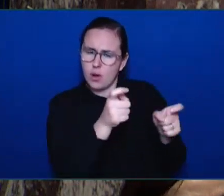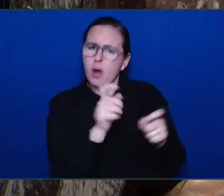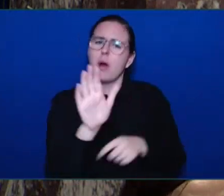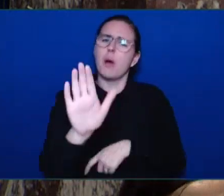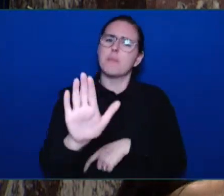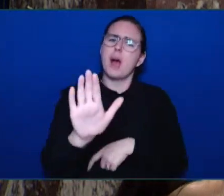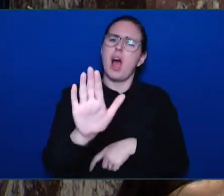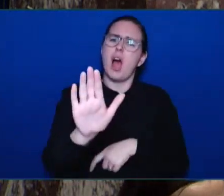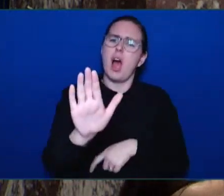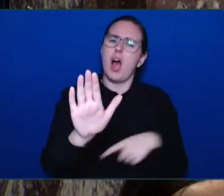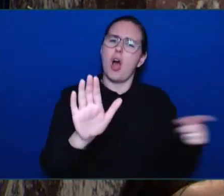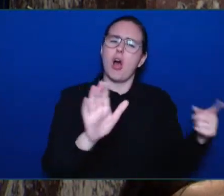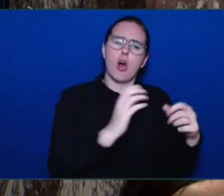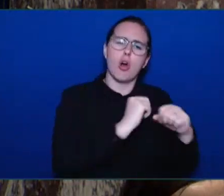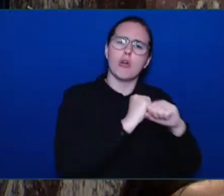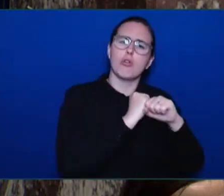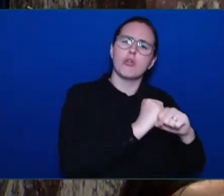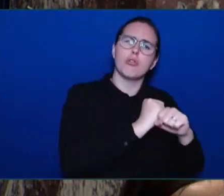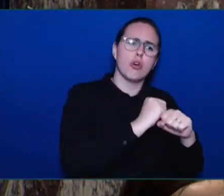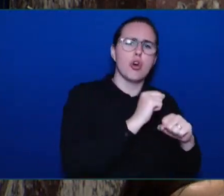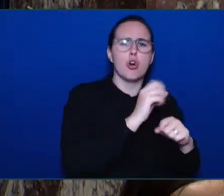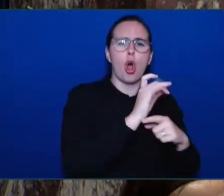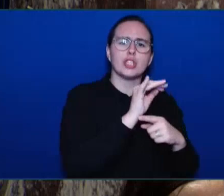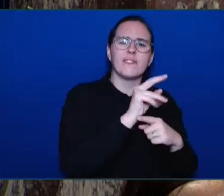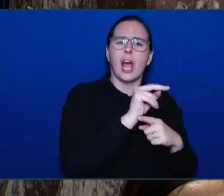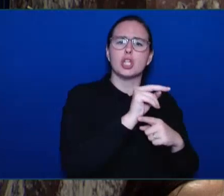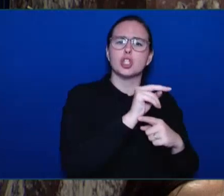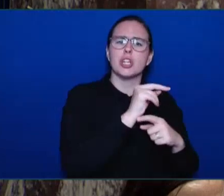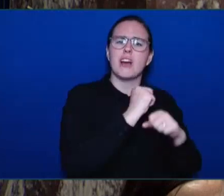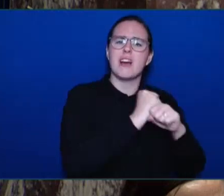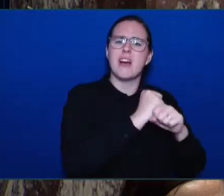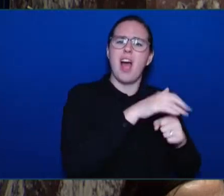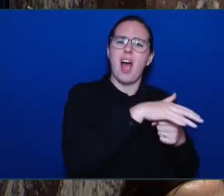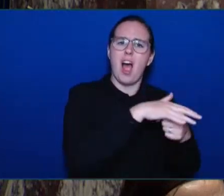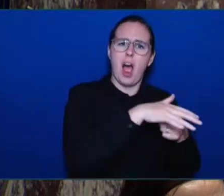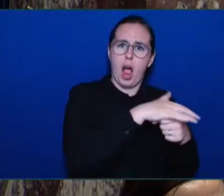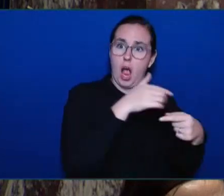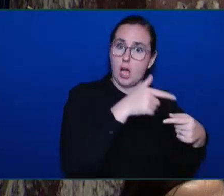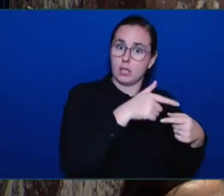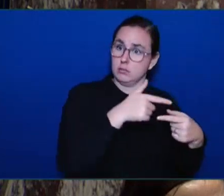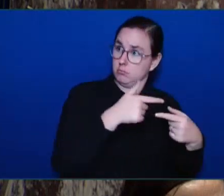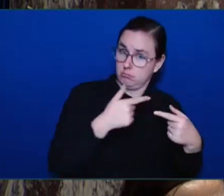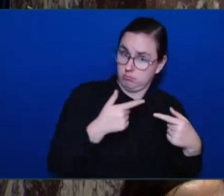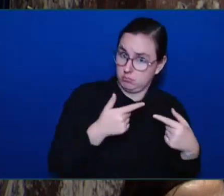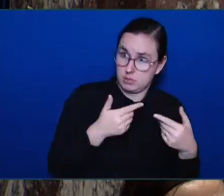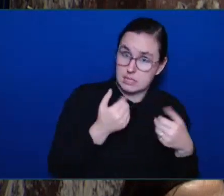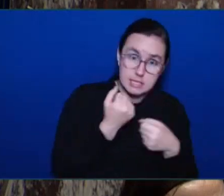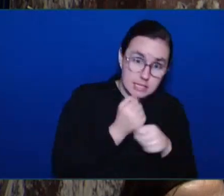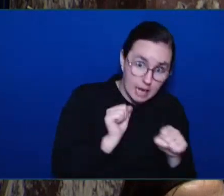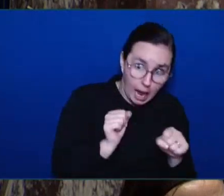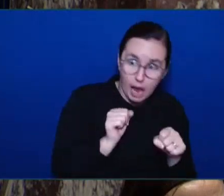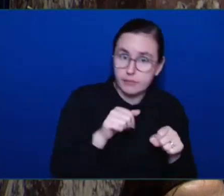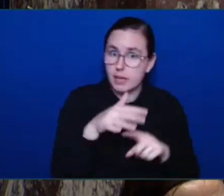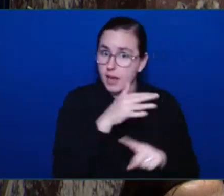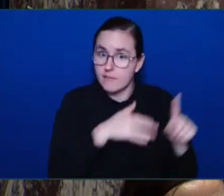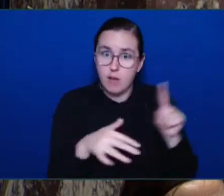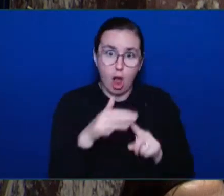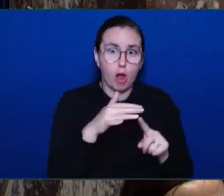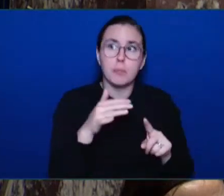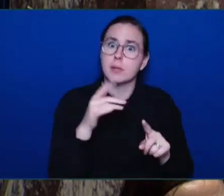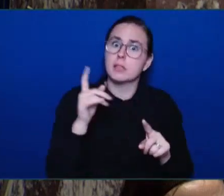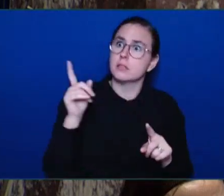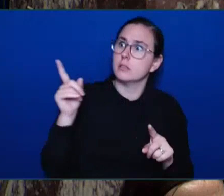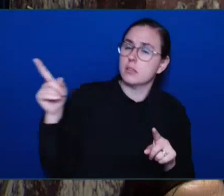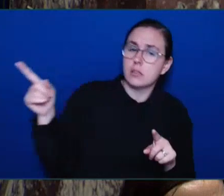police work on environmental matters, and currently they do not. My question is again, through you, Mr. Speaker, to the Minister of Public Safety.